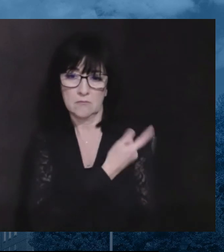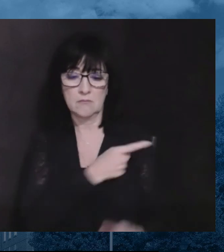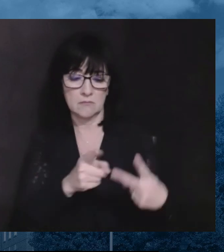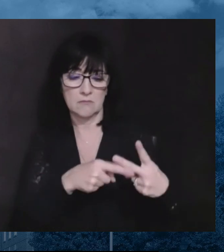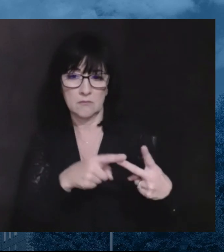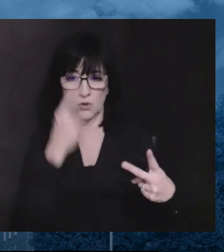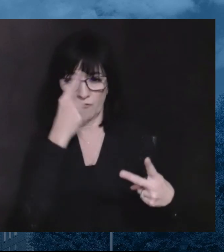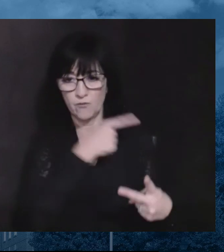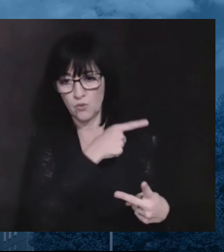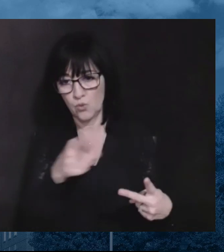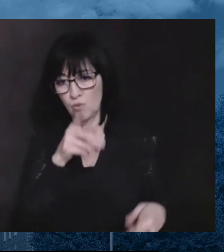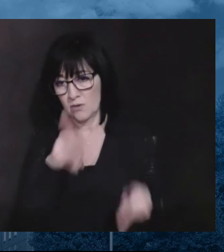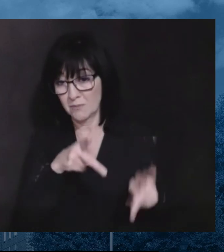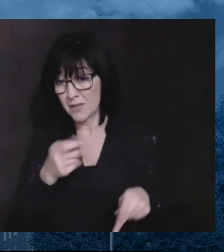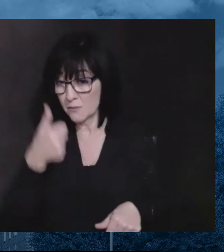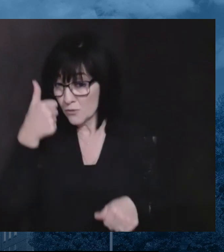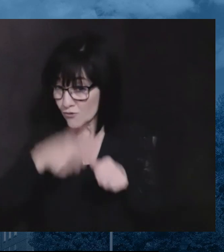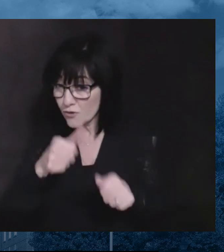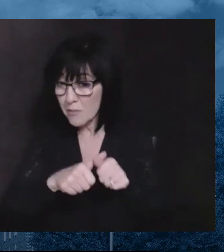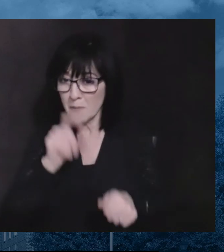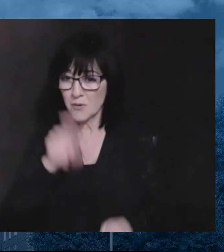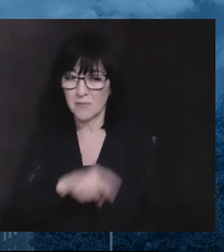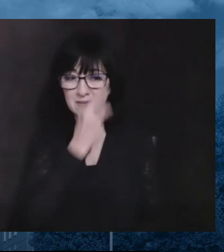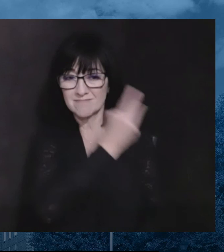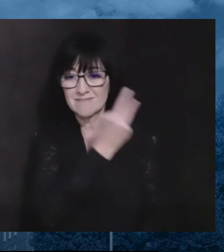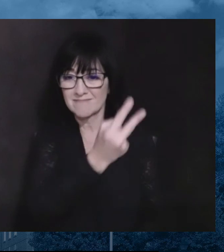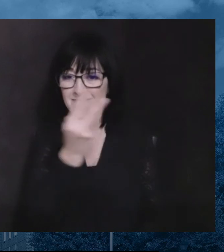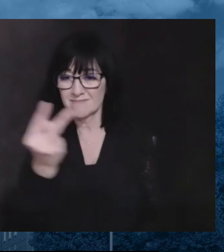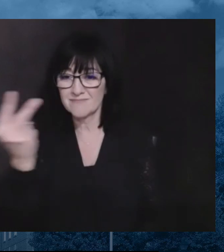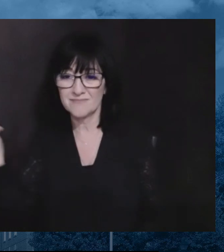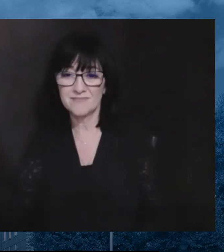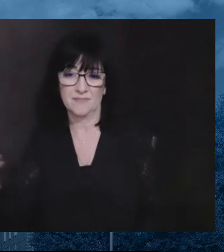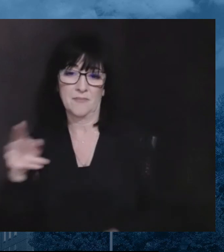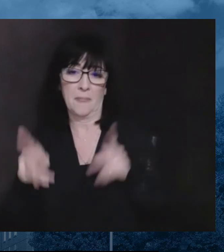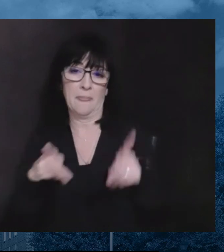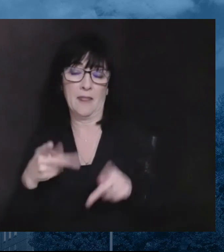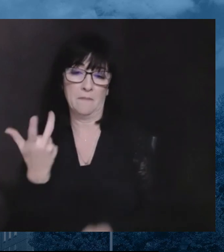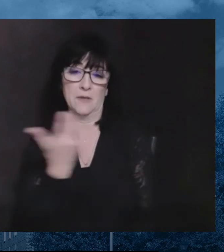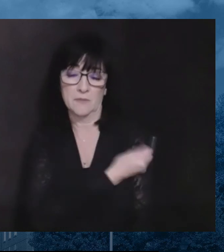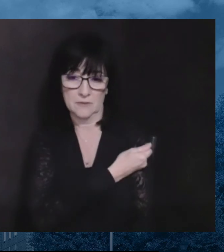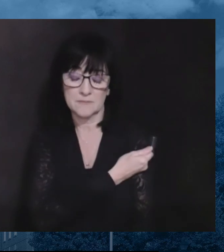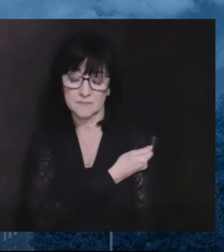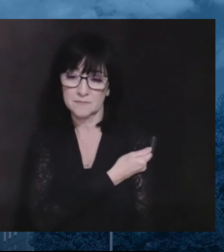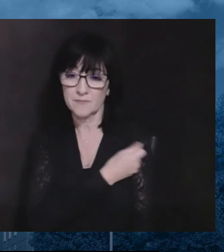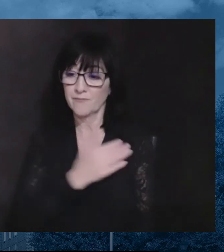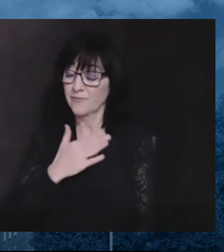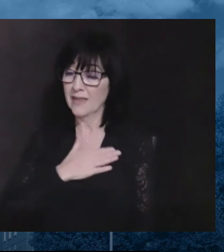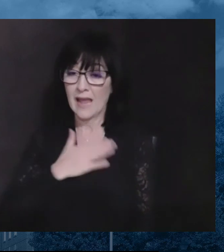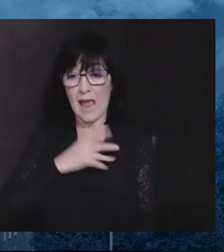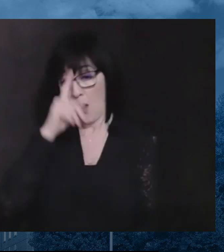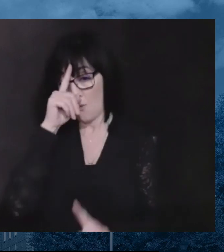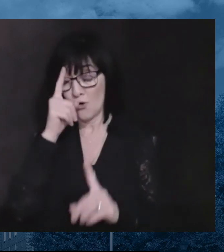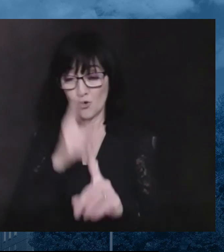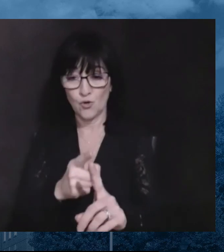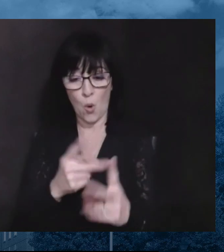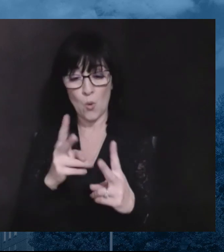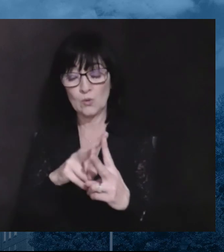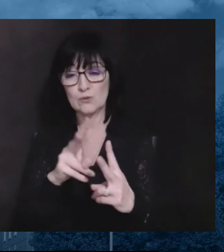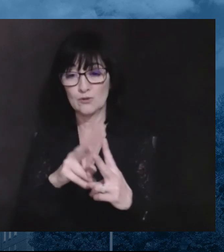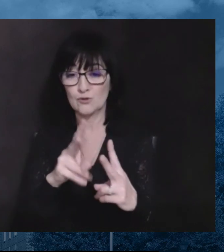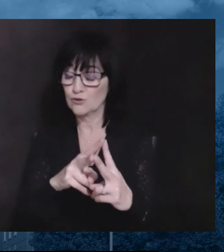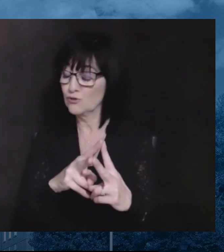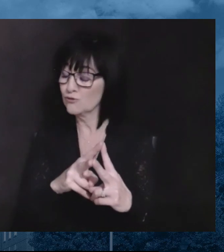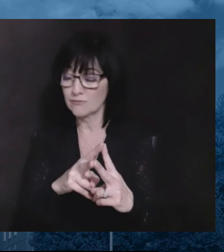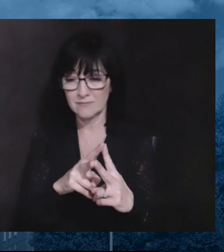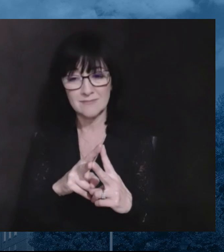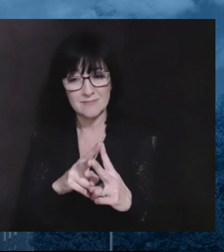have two really big objectives as we move into the new year. First, it's great to be in 2021 and put